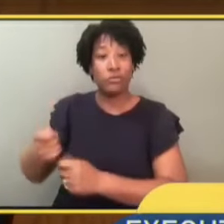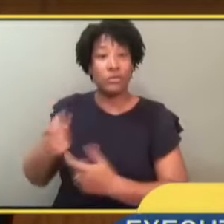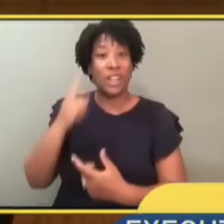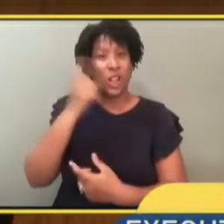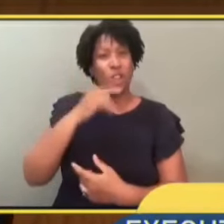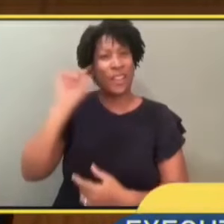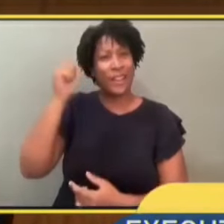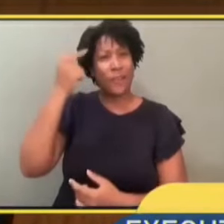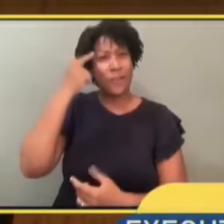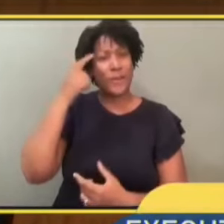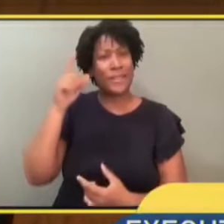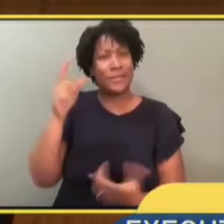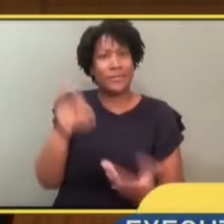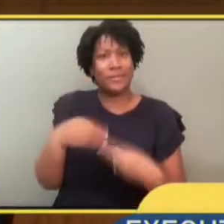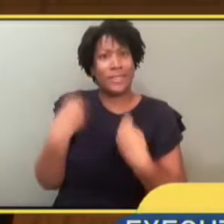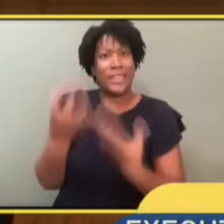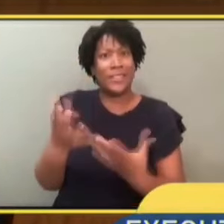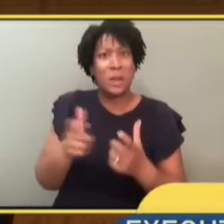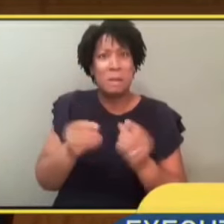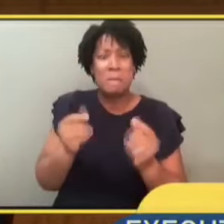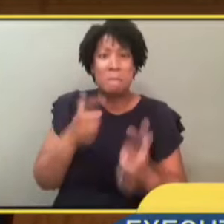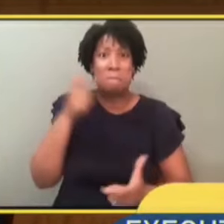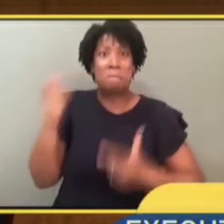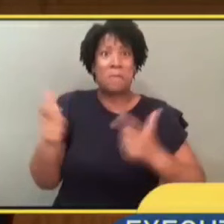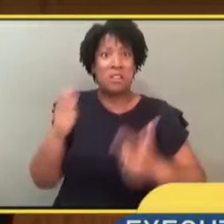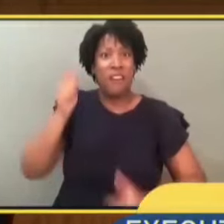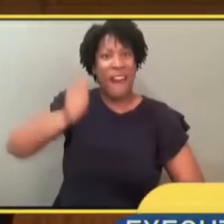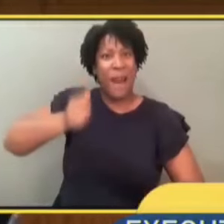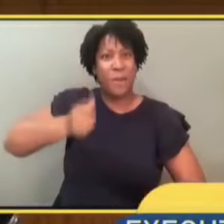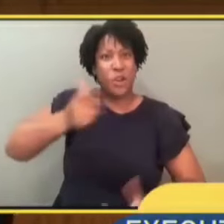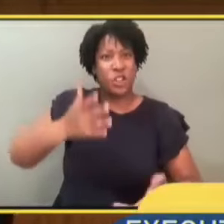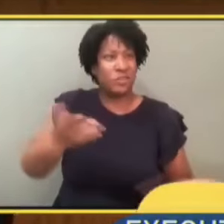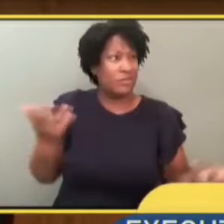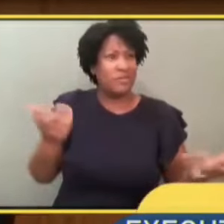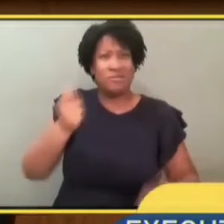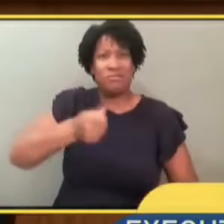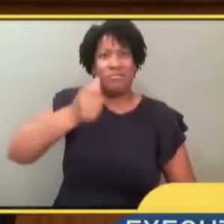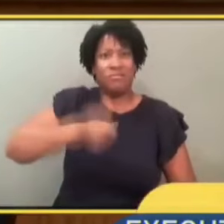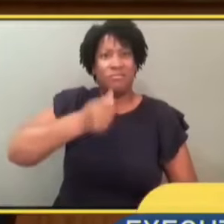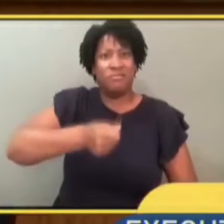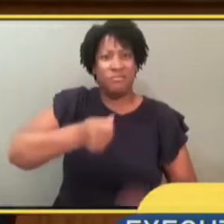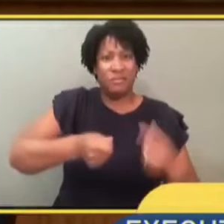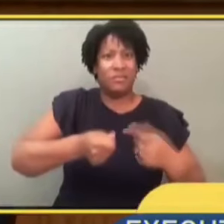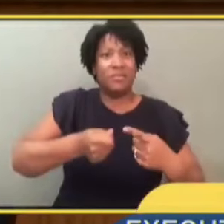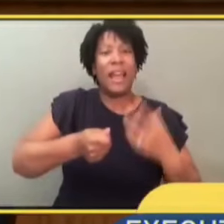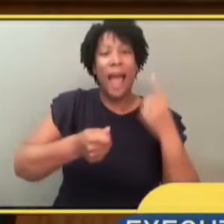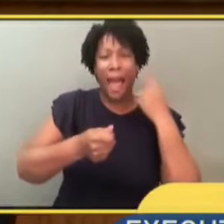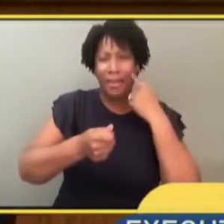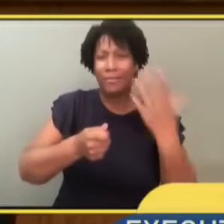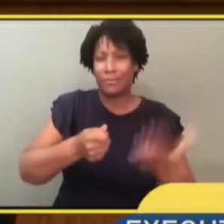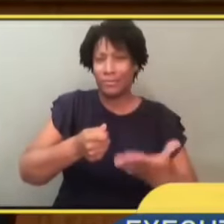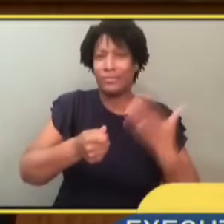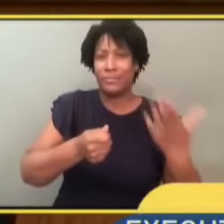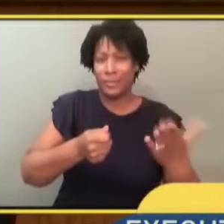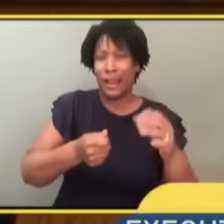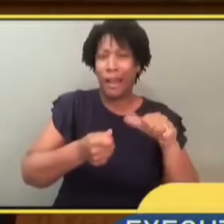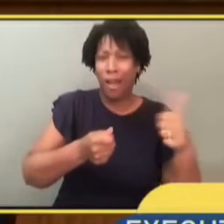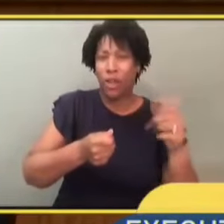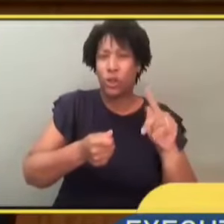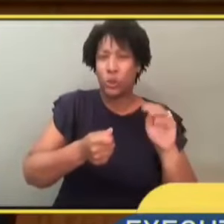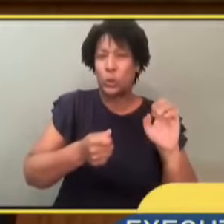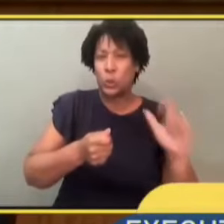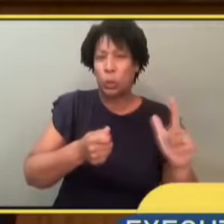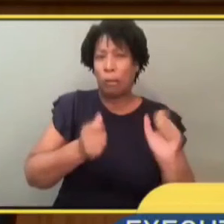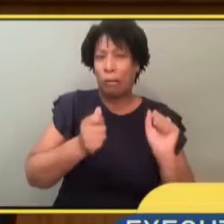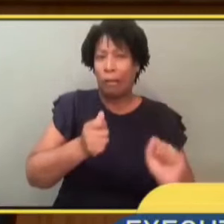hammer. And we have a choice to give them a different tool, which I'll talk about in a minute. But